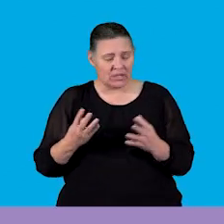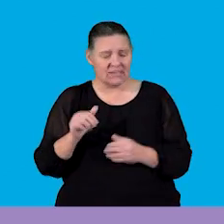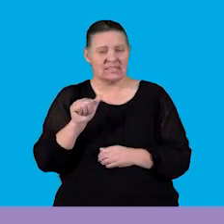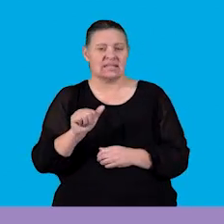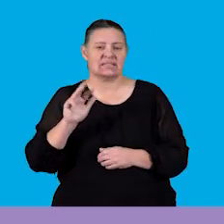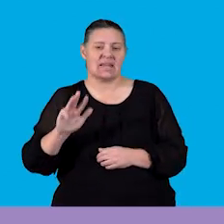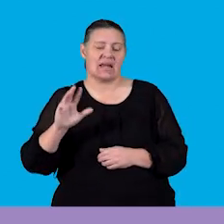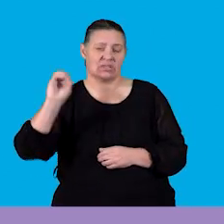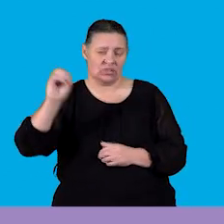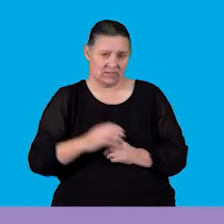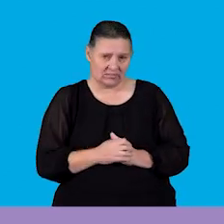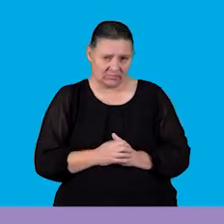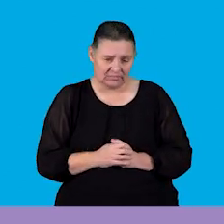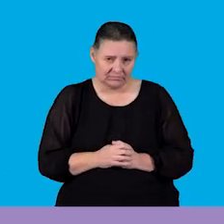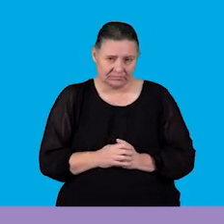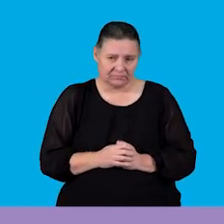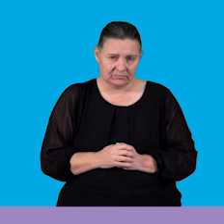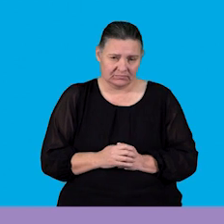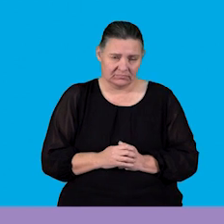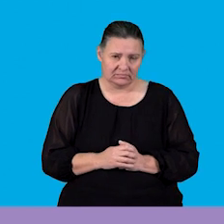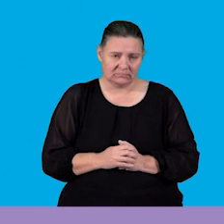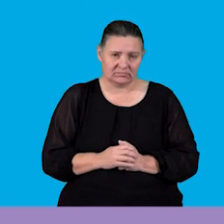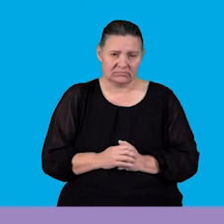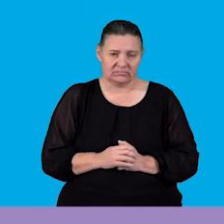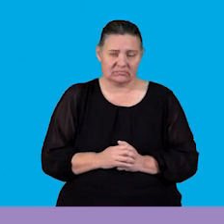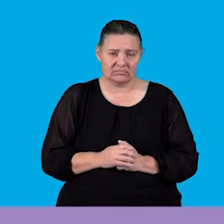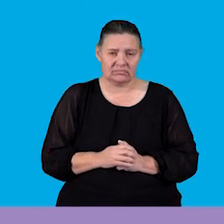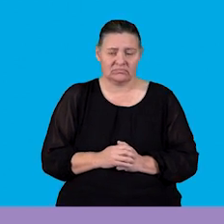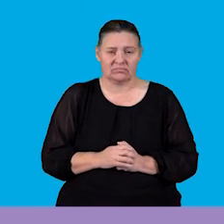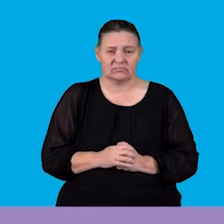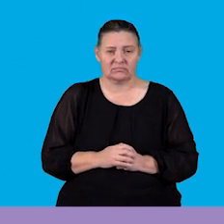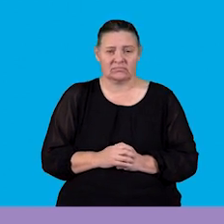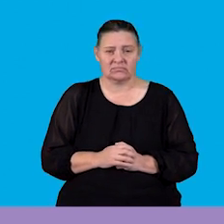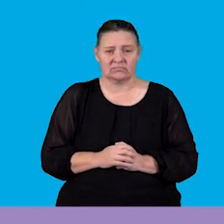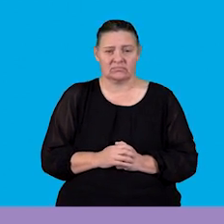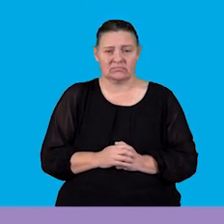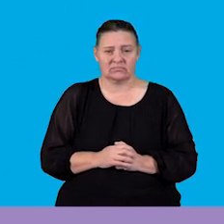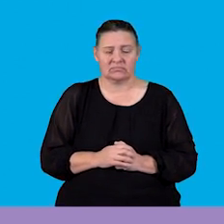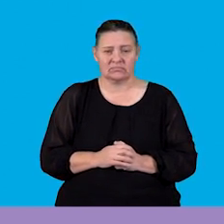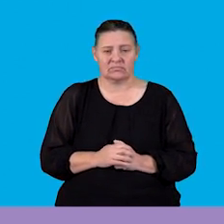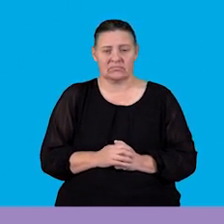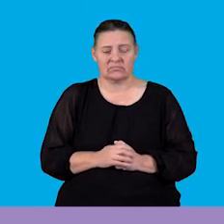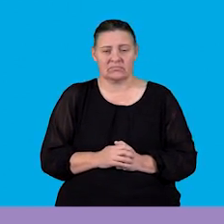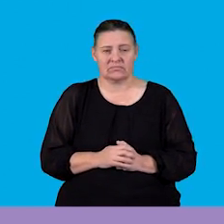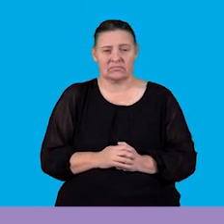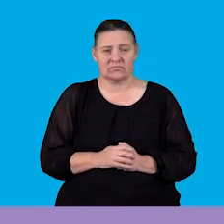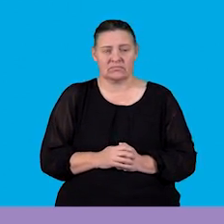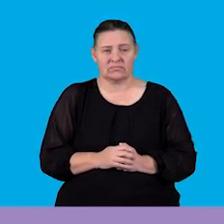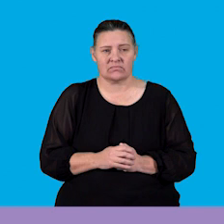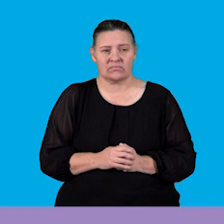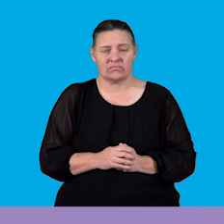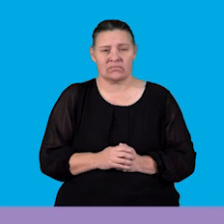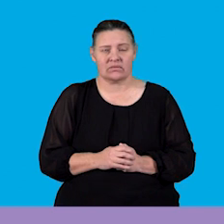69 degrees. So that means that X is equals to 69 degrees and Y is also equals to 69